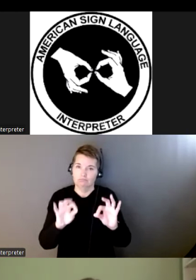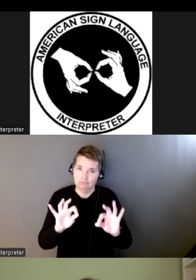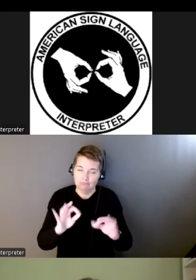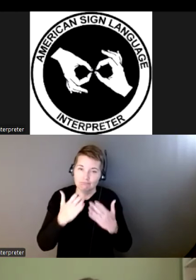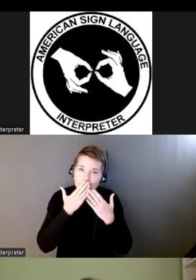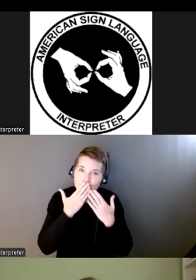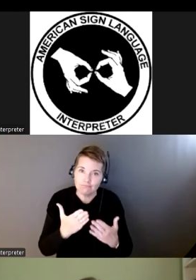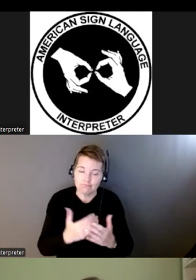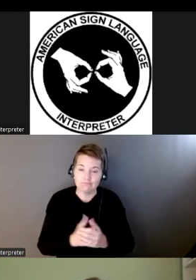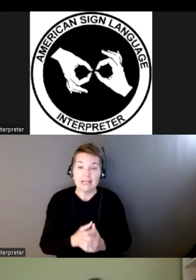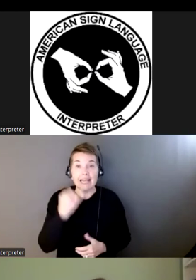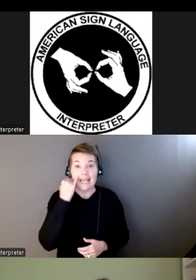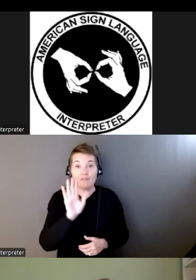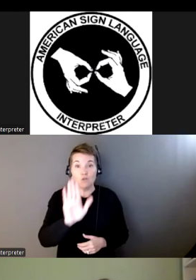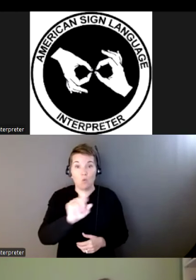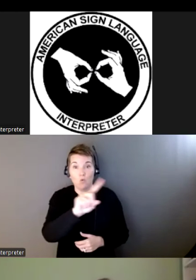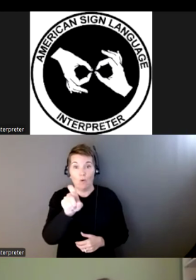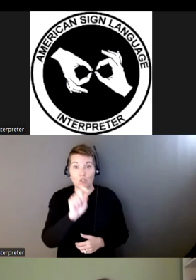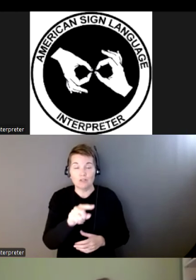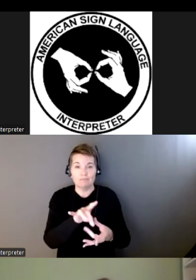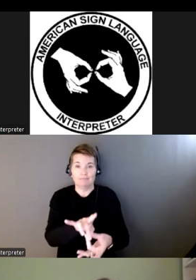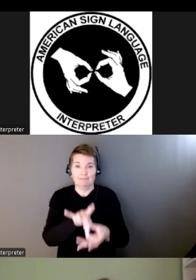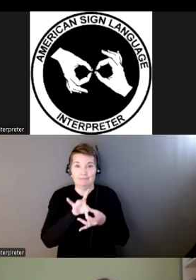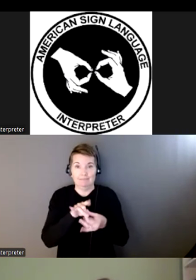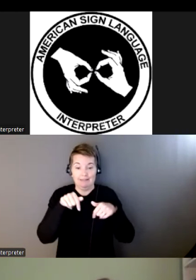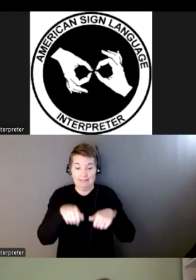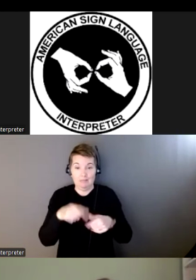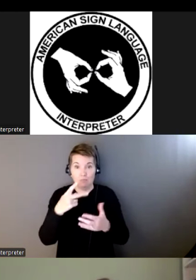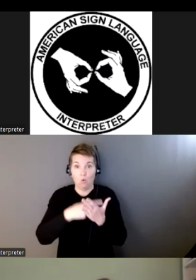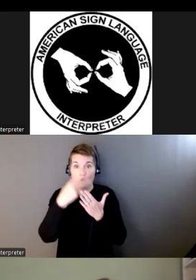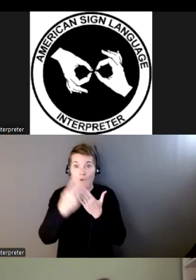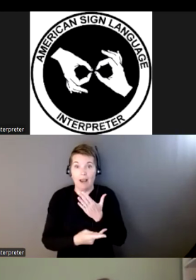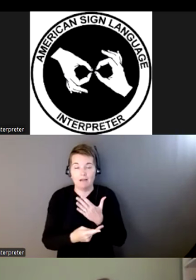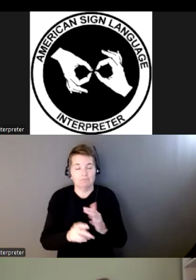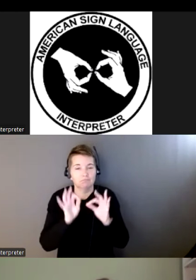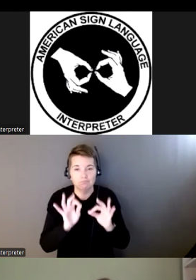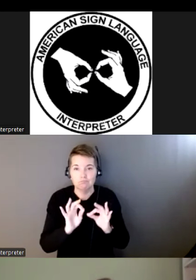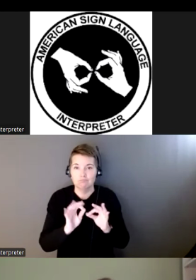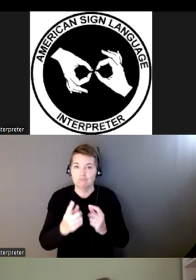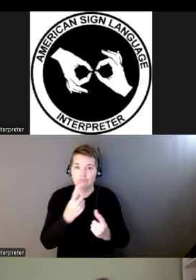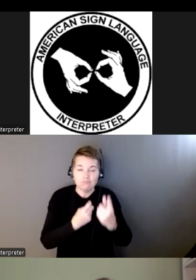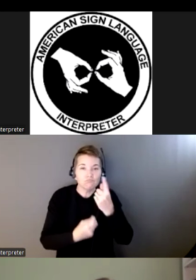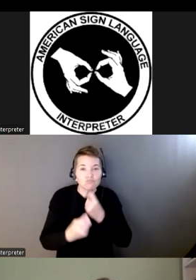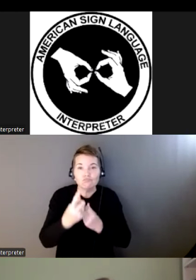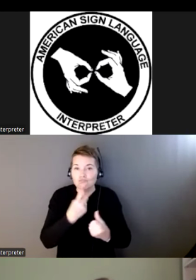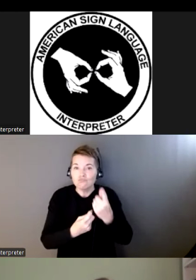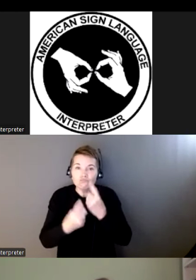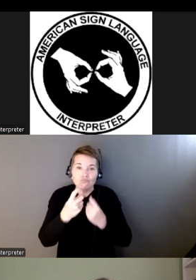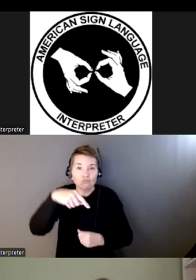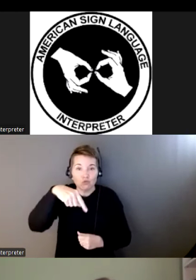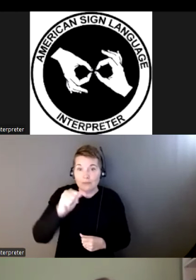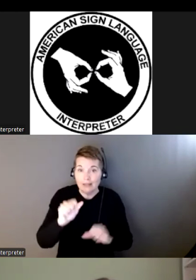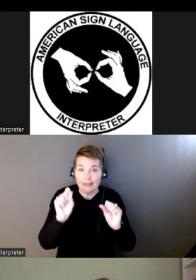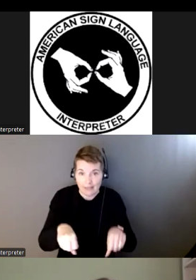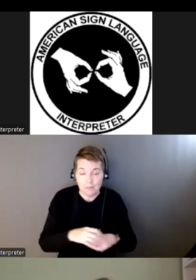questions are related to the program, that would be great if you can put those questions in Q&A. If not,